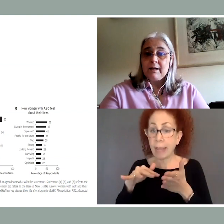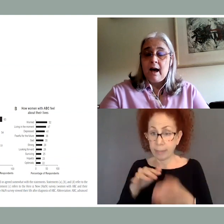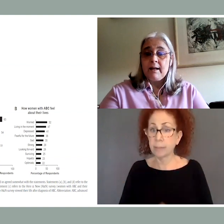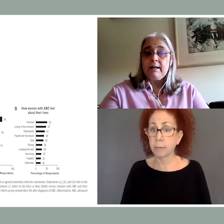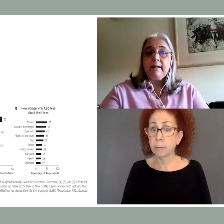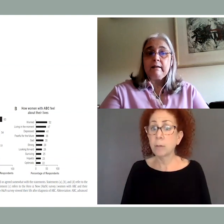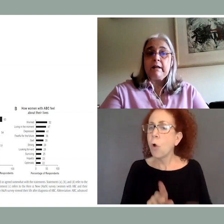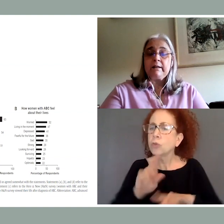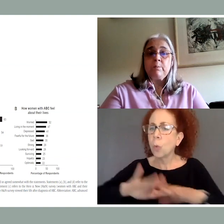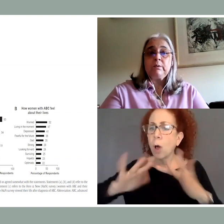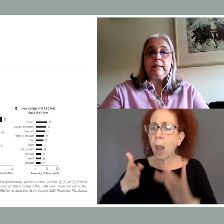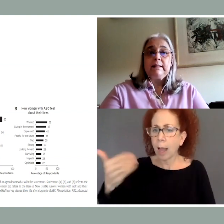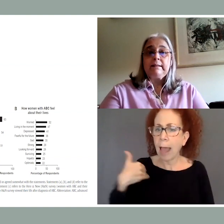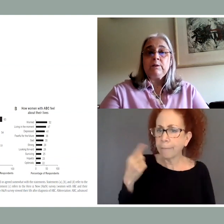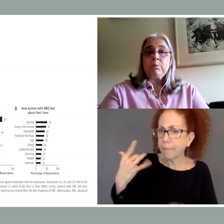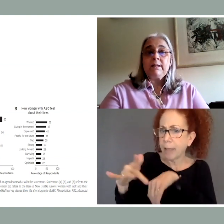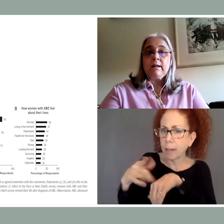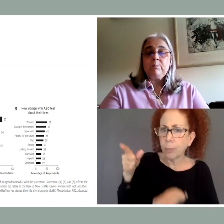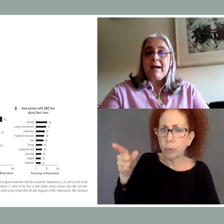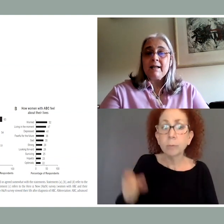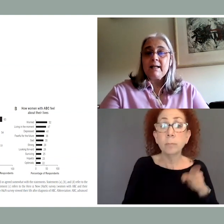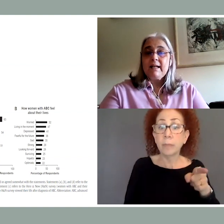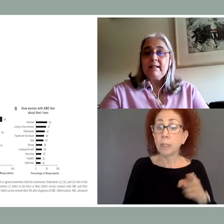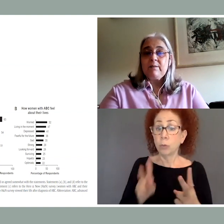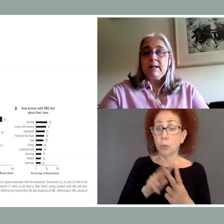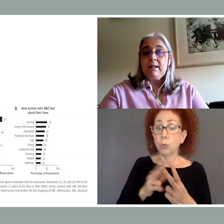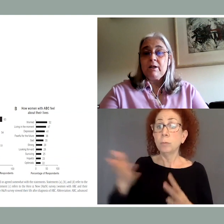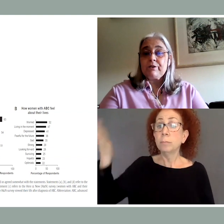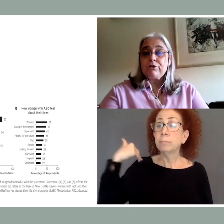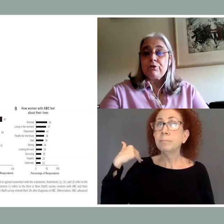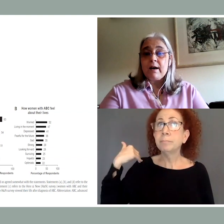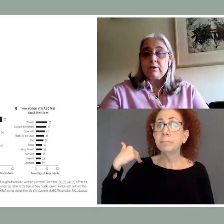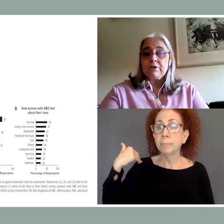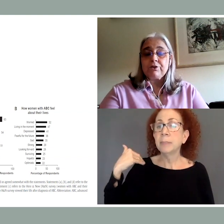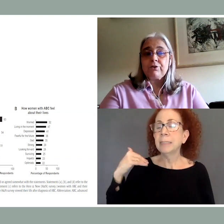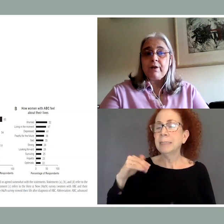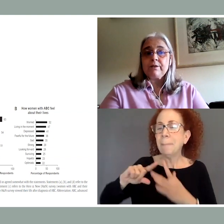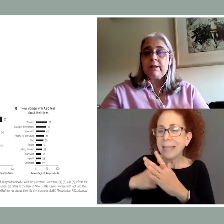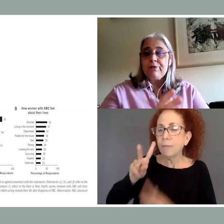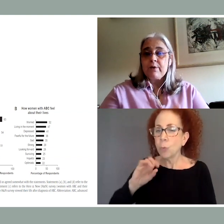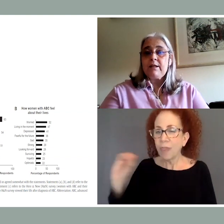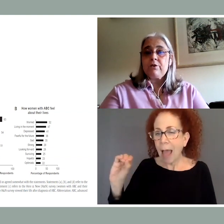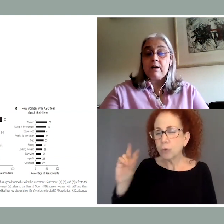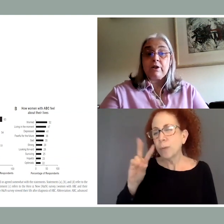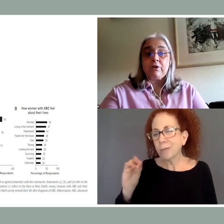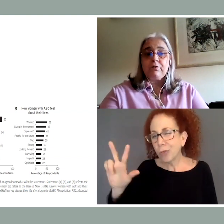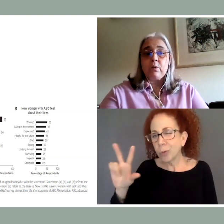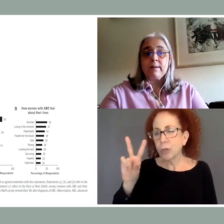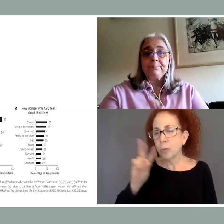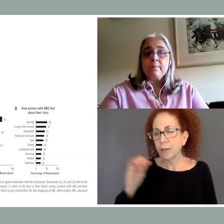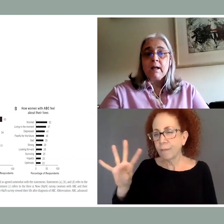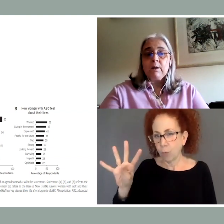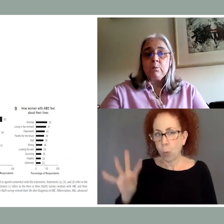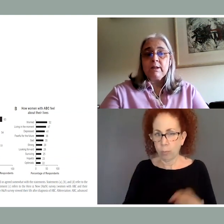them online available that were done back in the beginning of the 2000s, 2003,